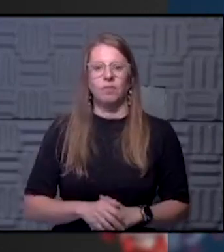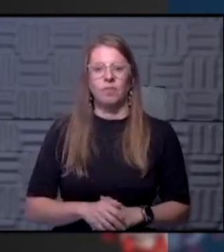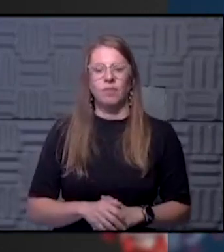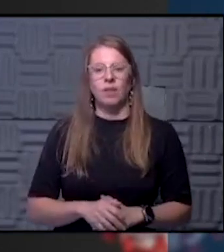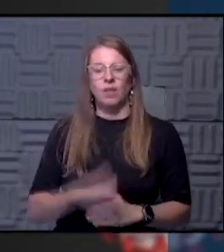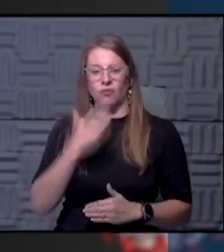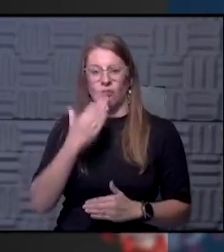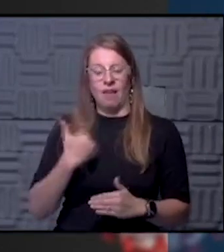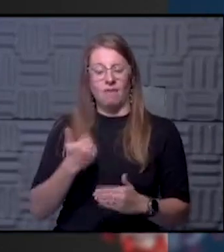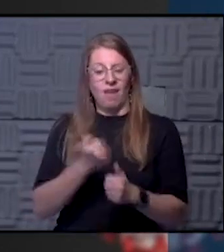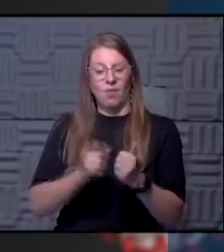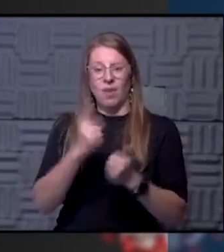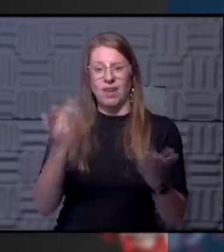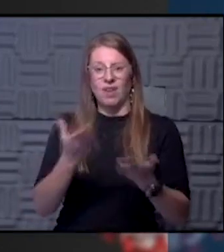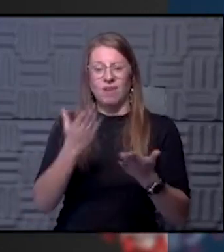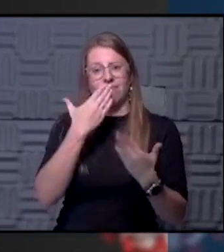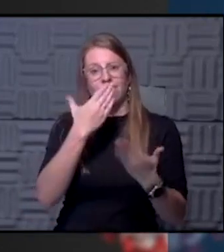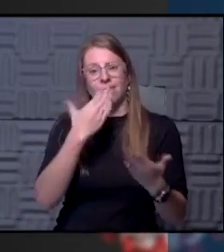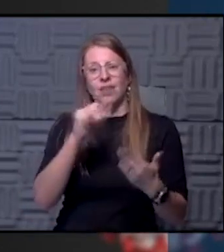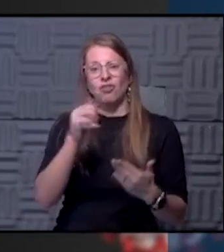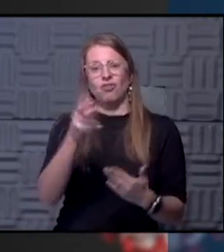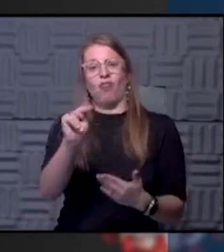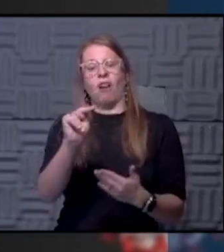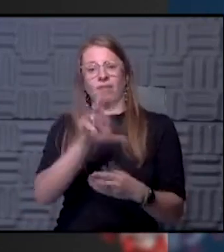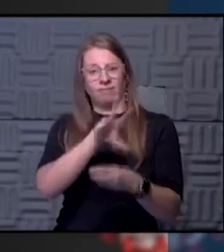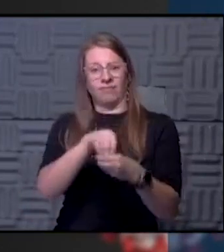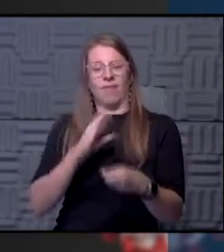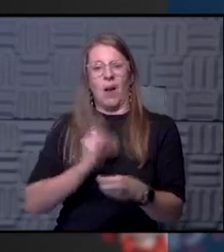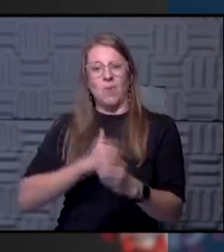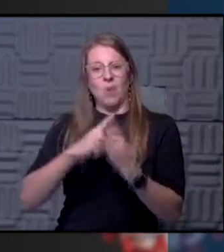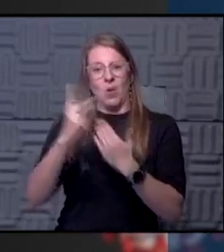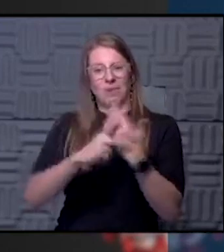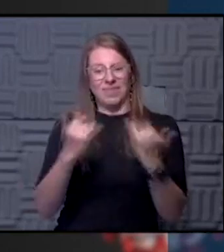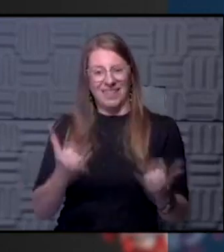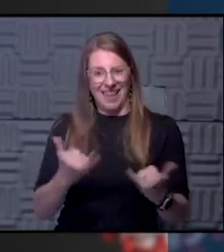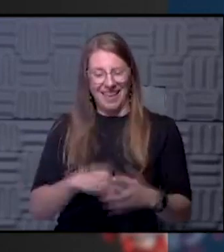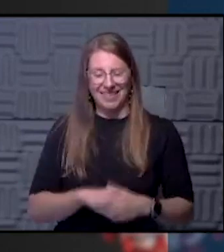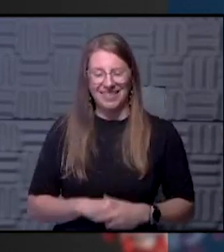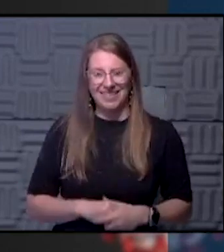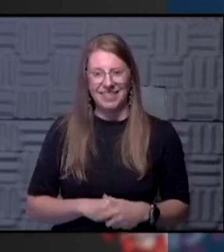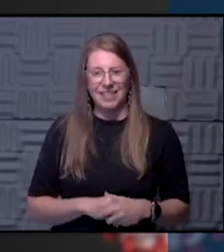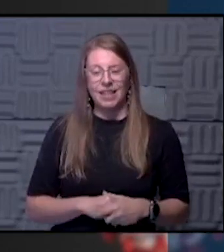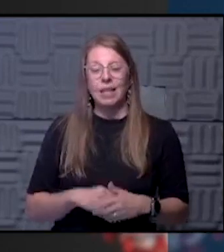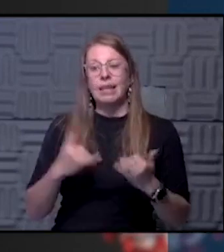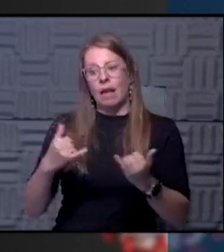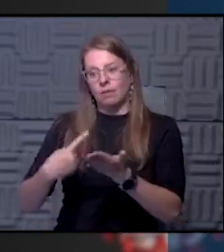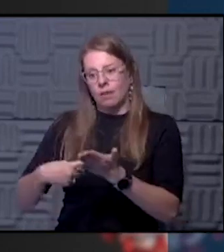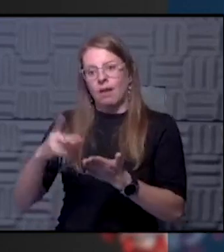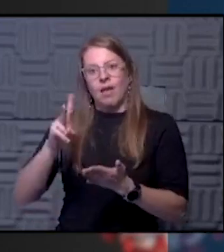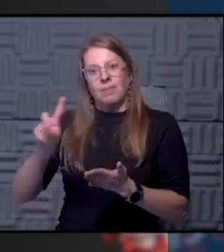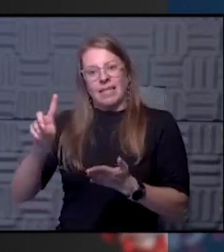I want to say a special thank you to John for being back on our program today. John, we're going to talk about vitamin D,